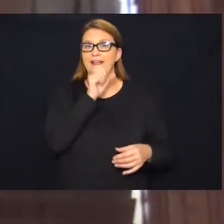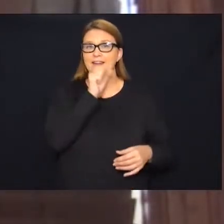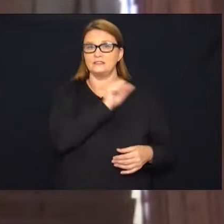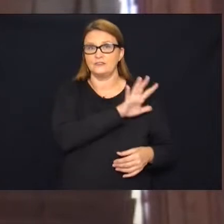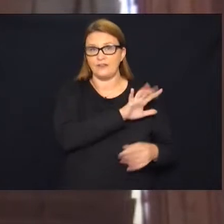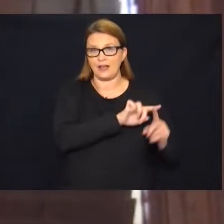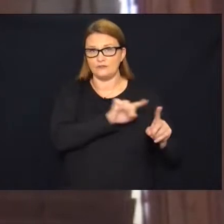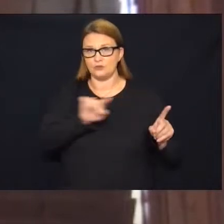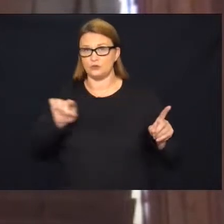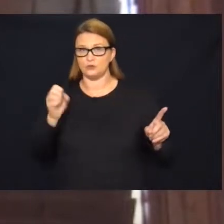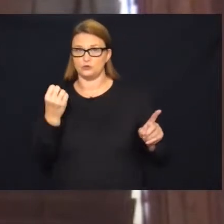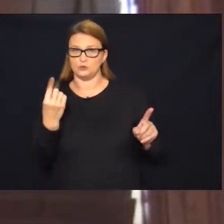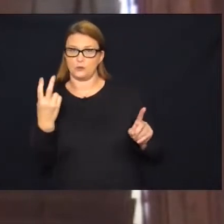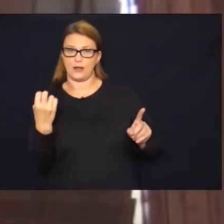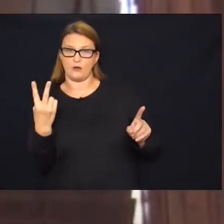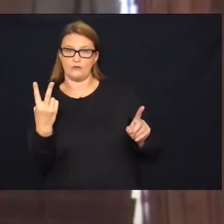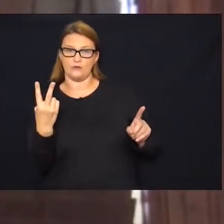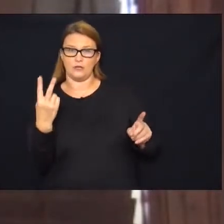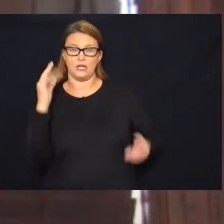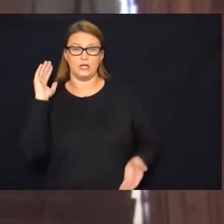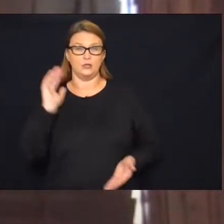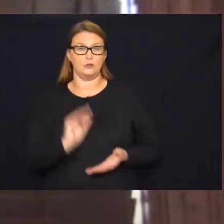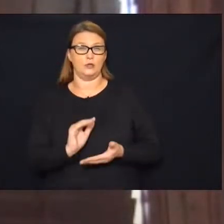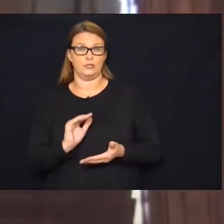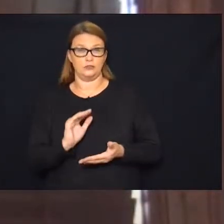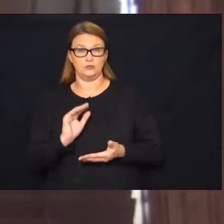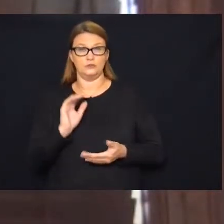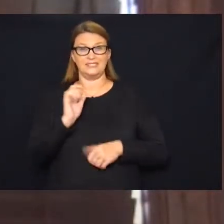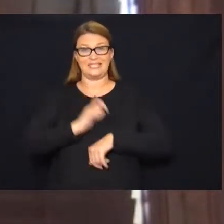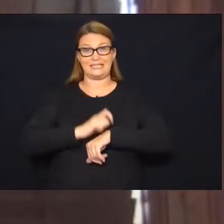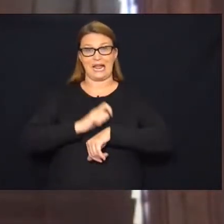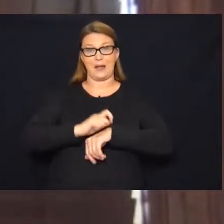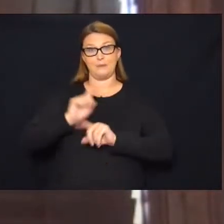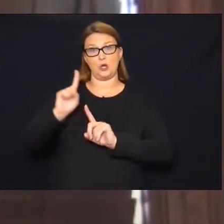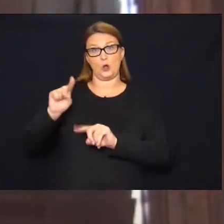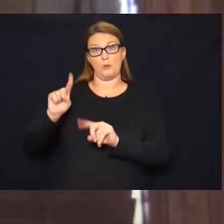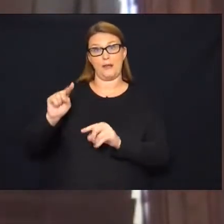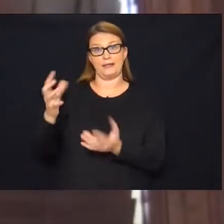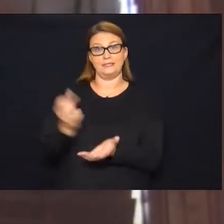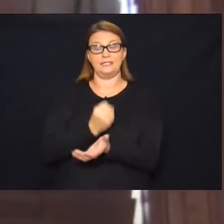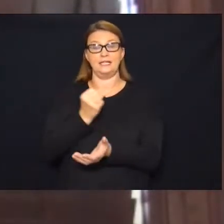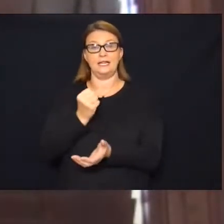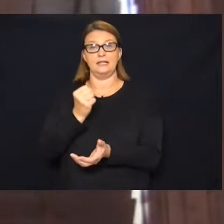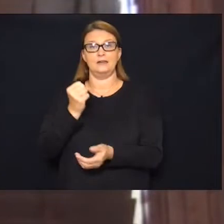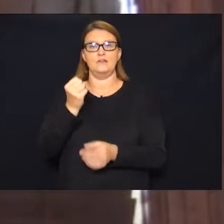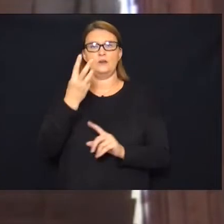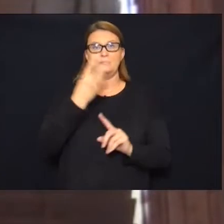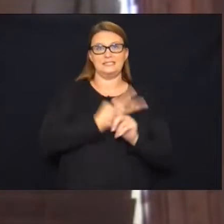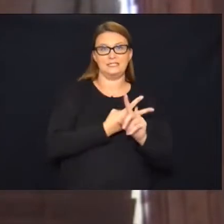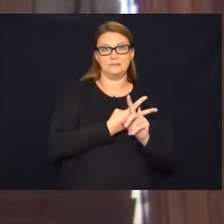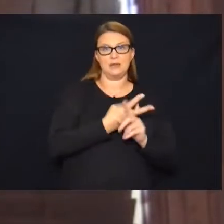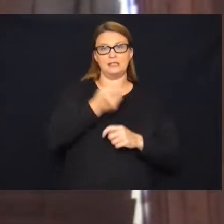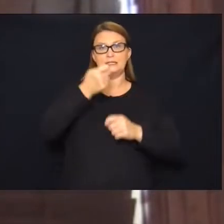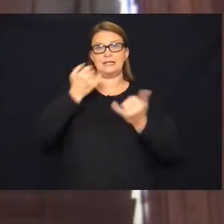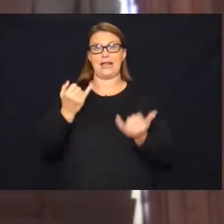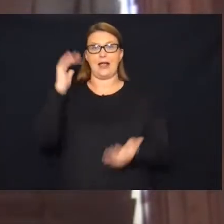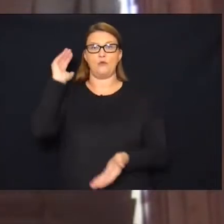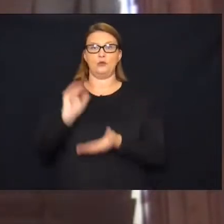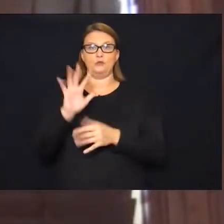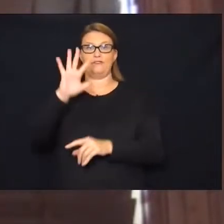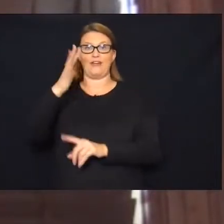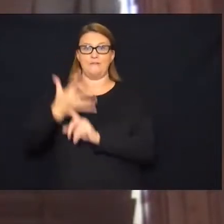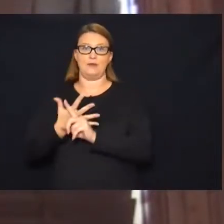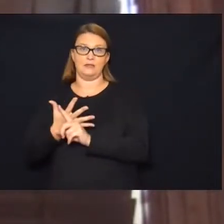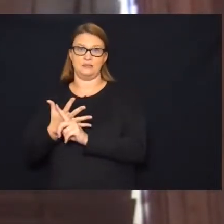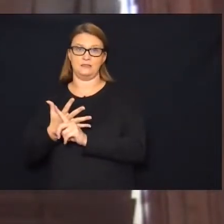12, and to reduce the time frame for all people to get vaccines from 6 months to 5 months because of